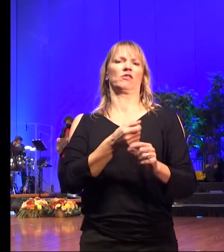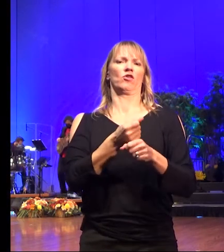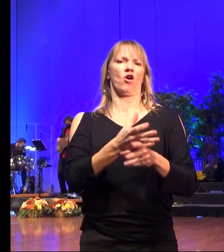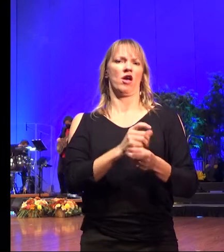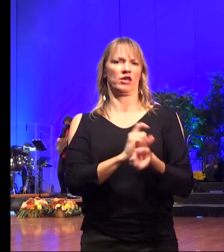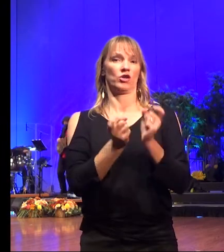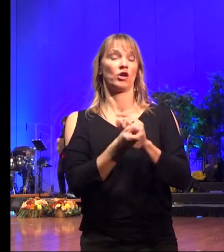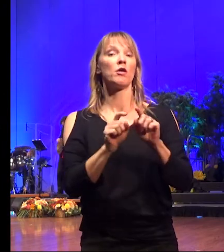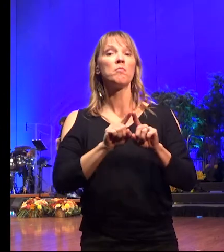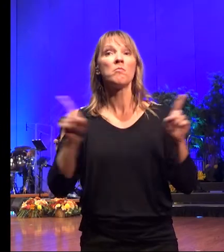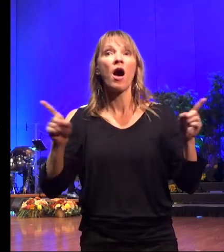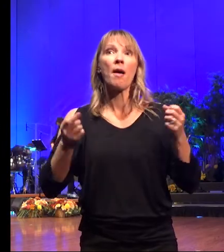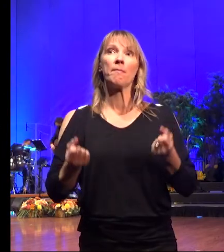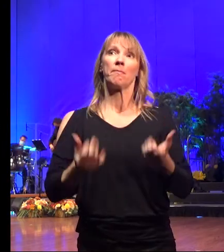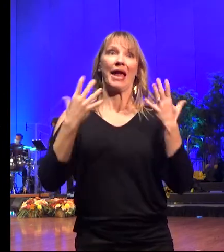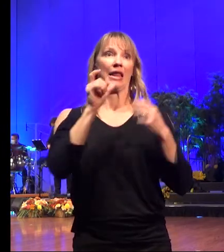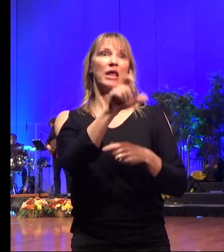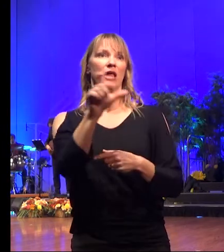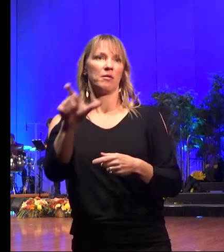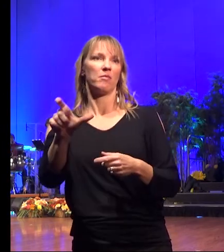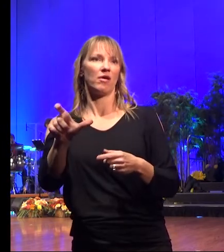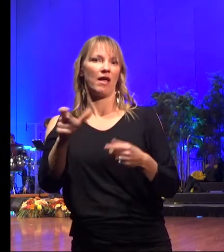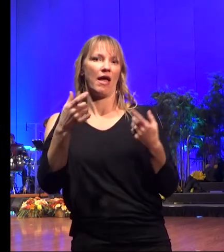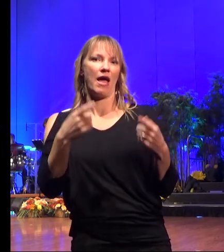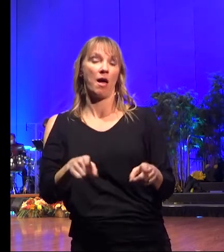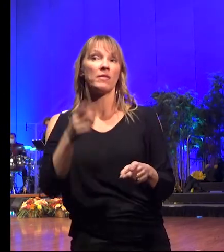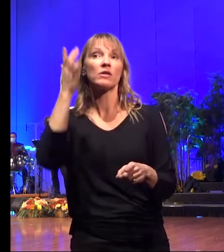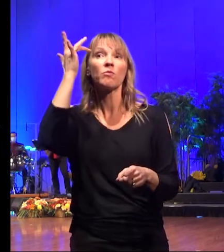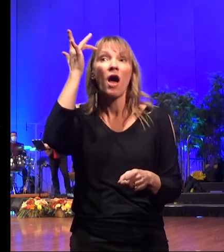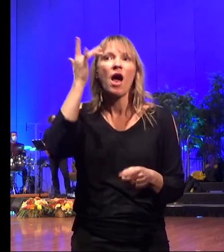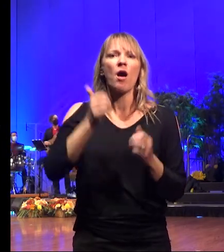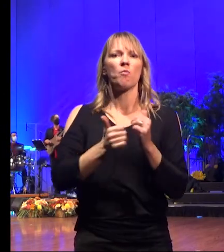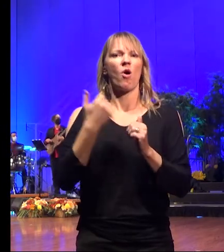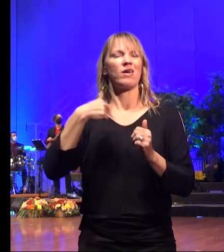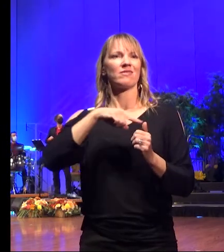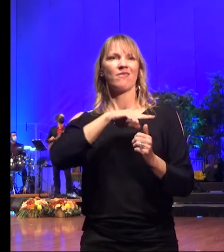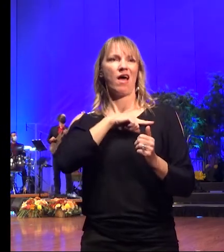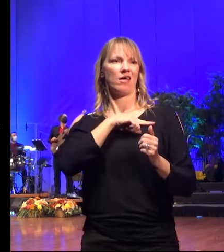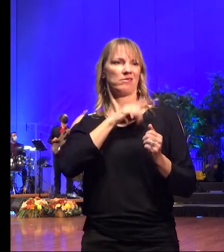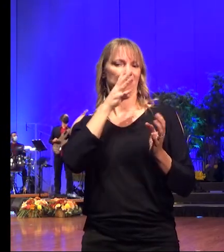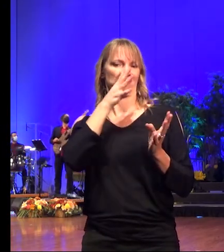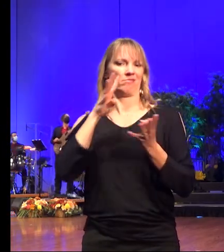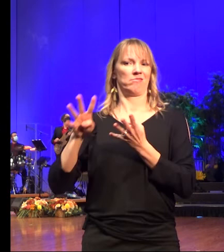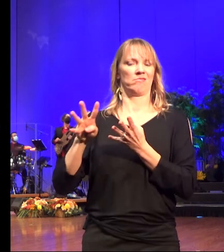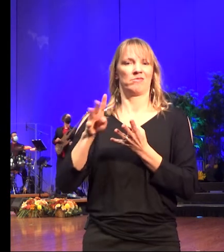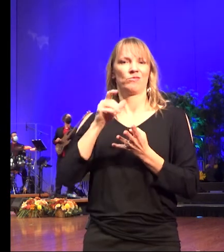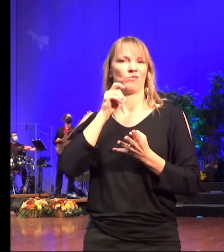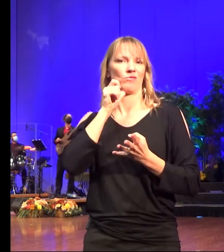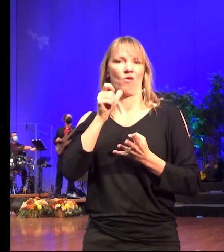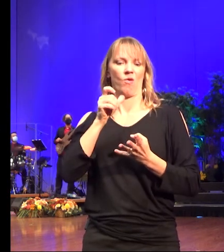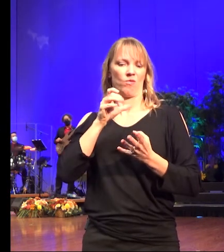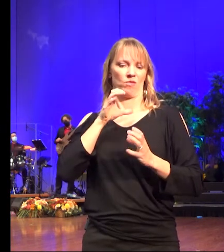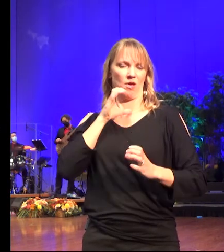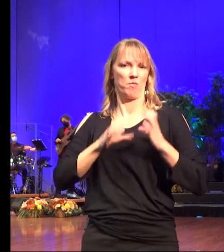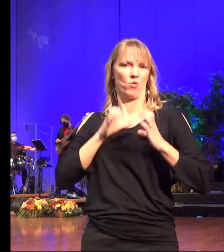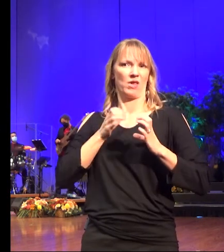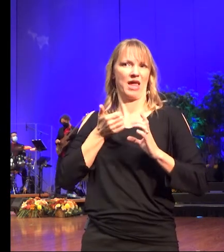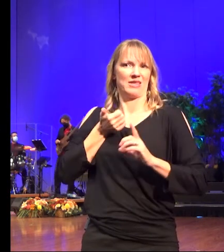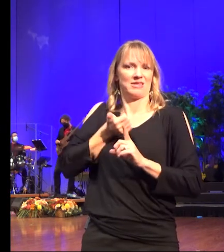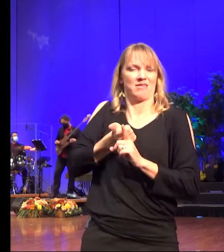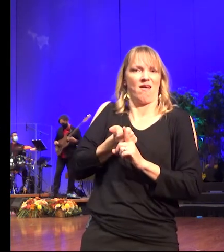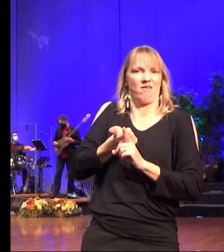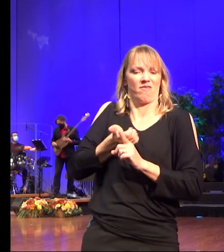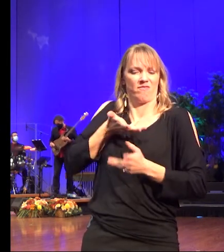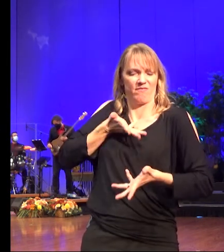change, and yet so many people do, only because most of us are uncommunicating with